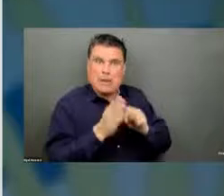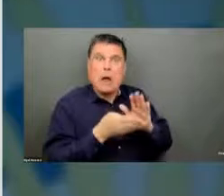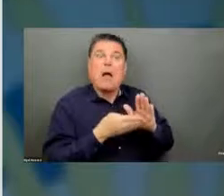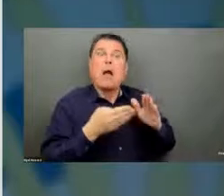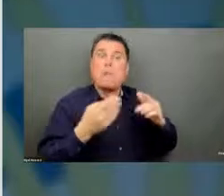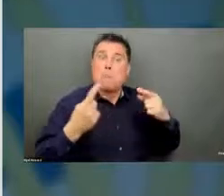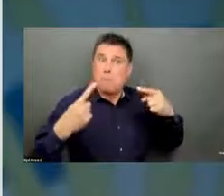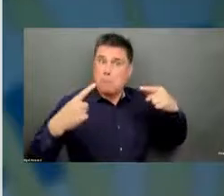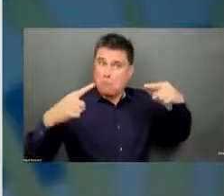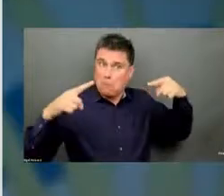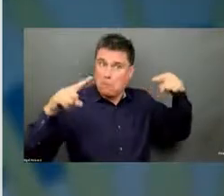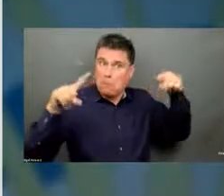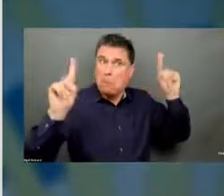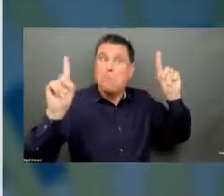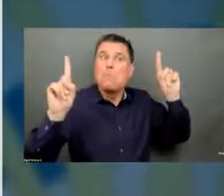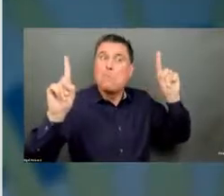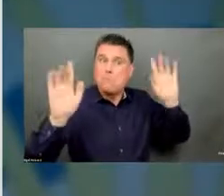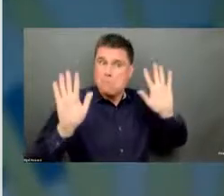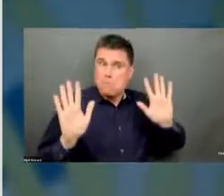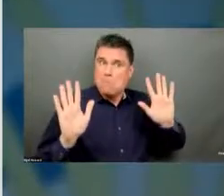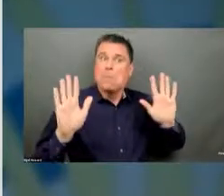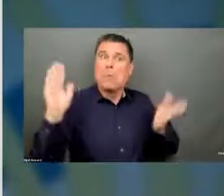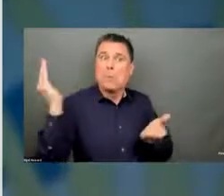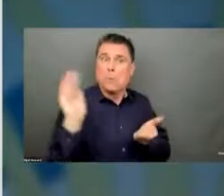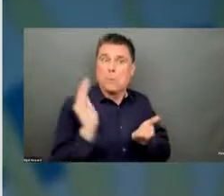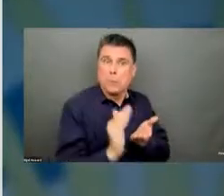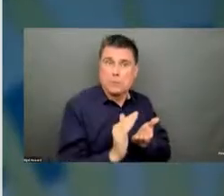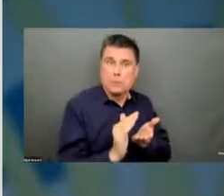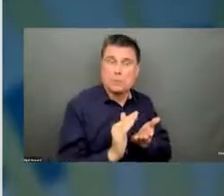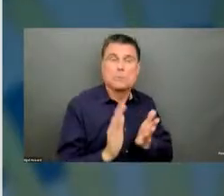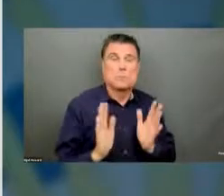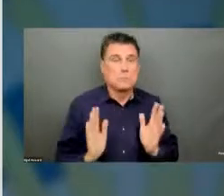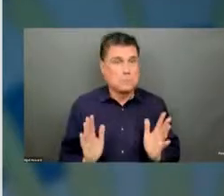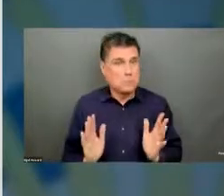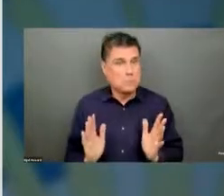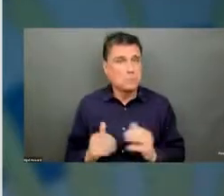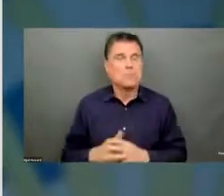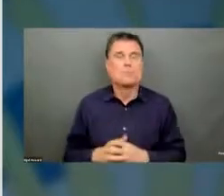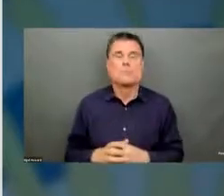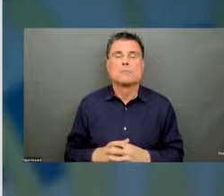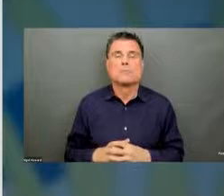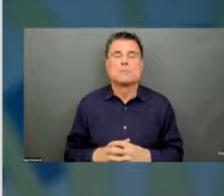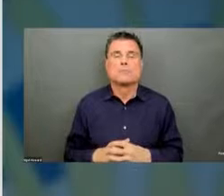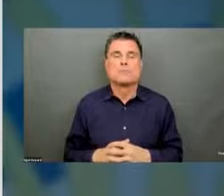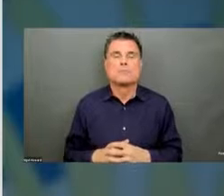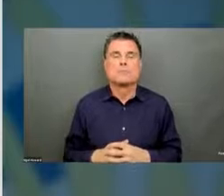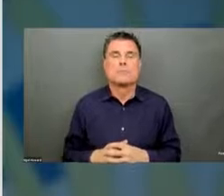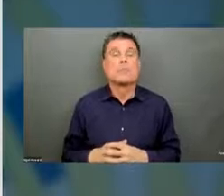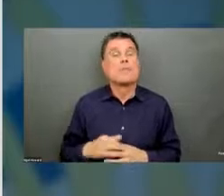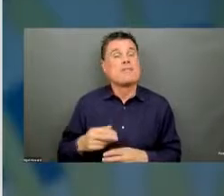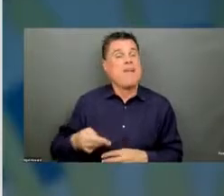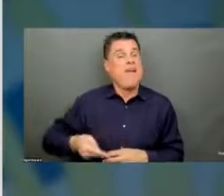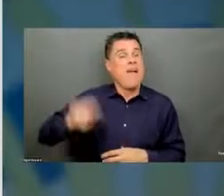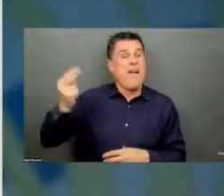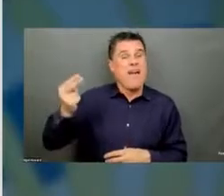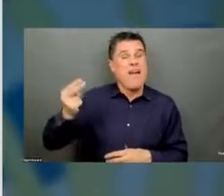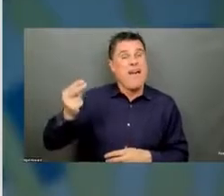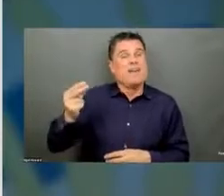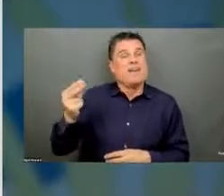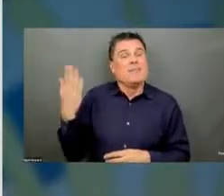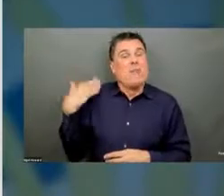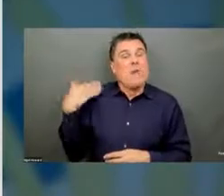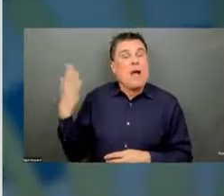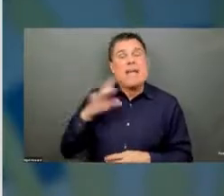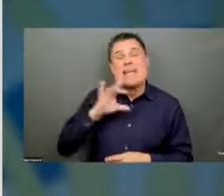news that we see in this is that the high rates that we were seeing in people over age 80 since October, November have